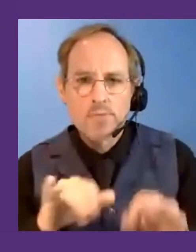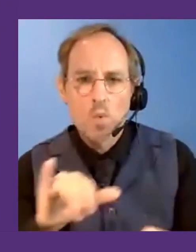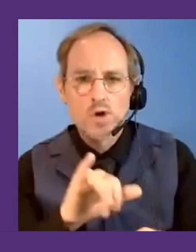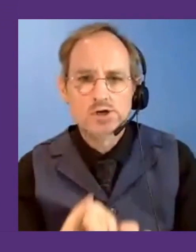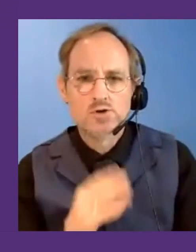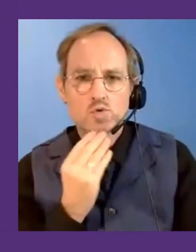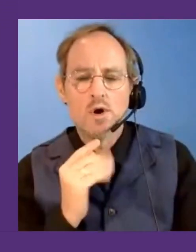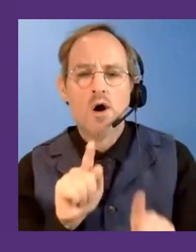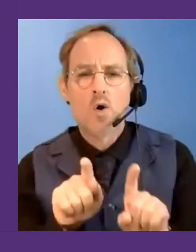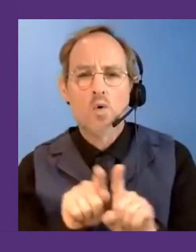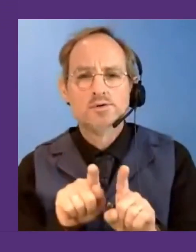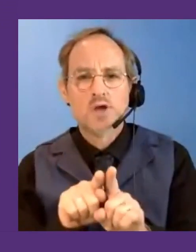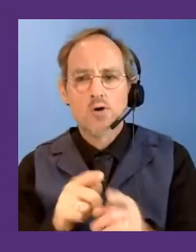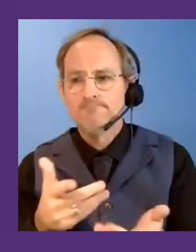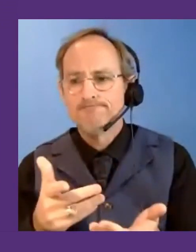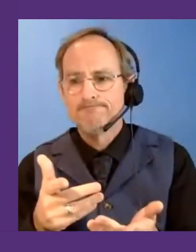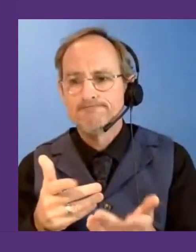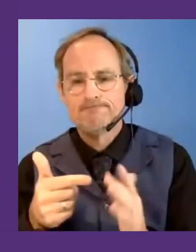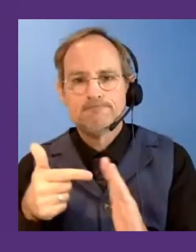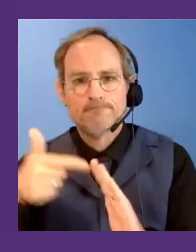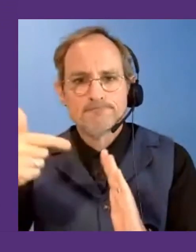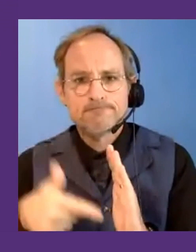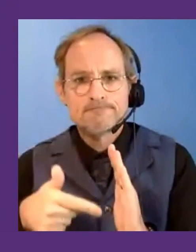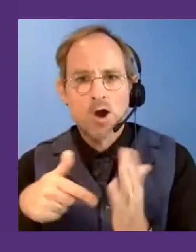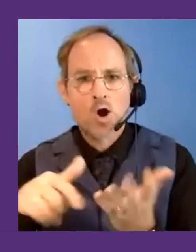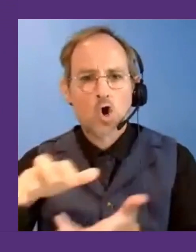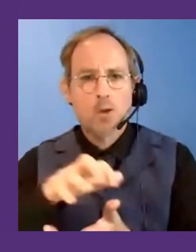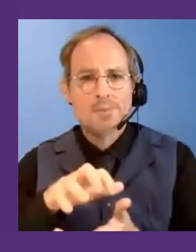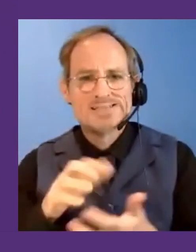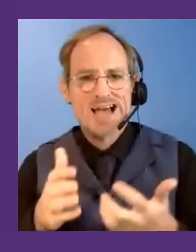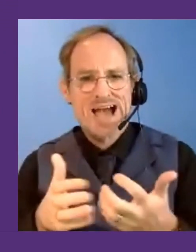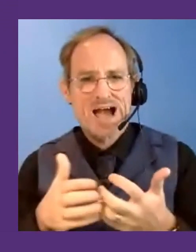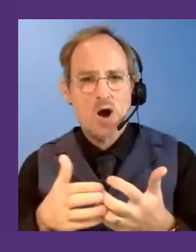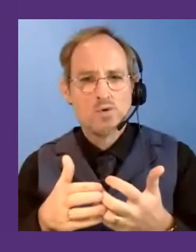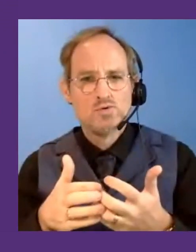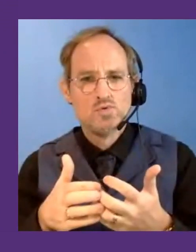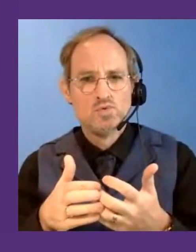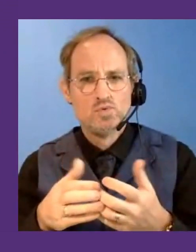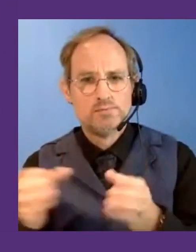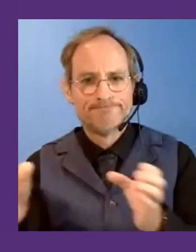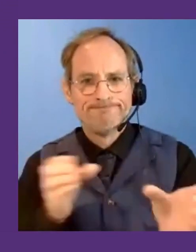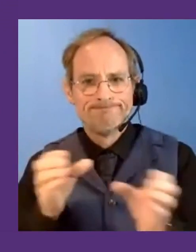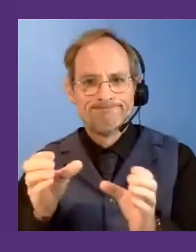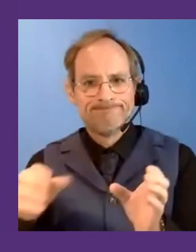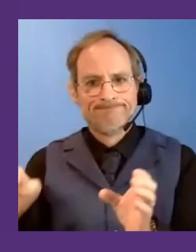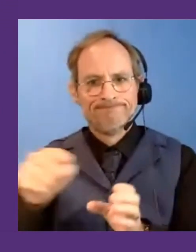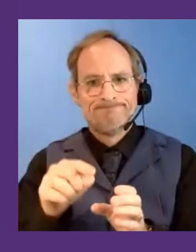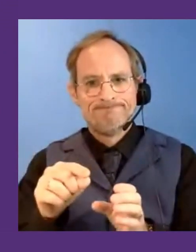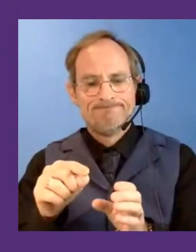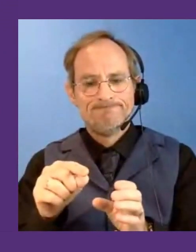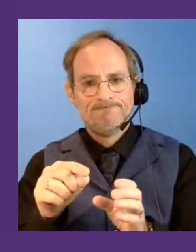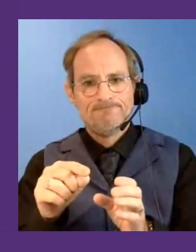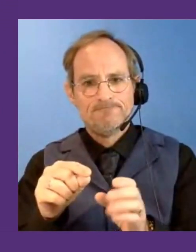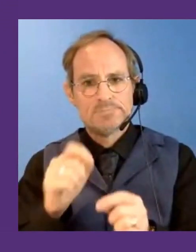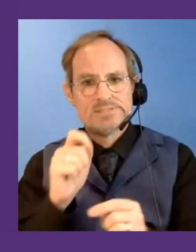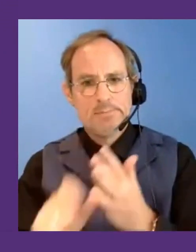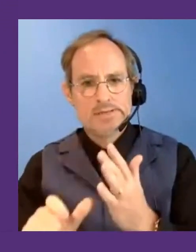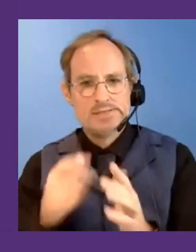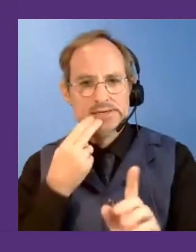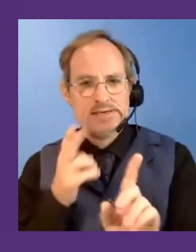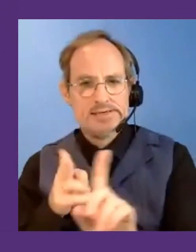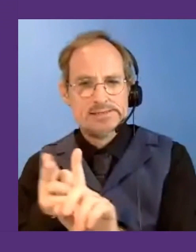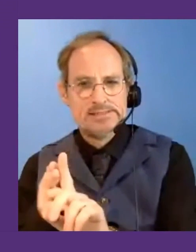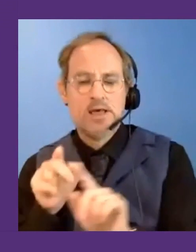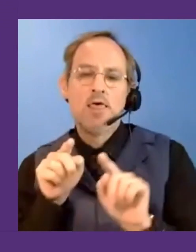which is how do you hire people into your organization who've got disabilities? And we've really struggled with that, because